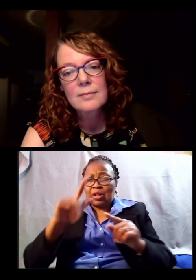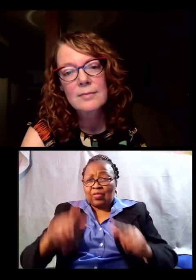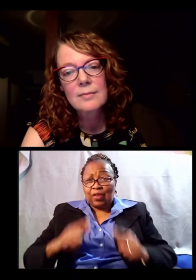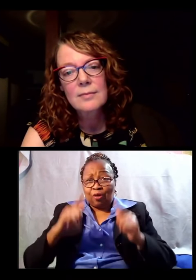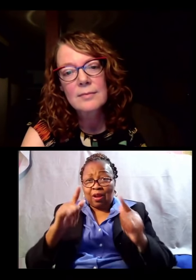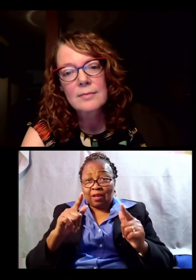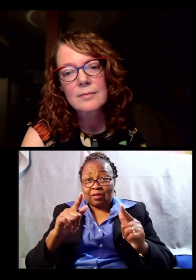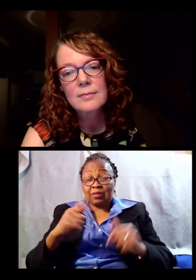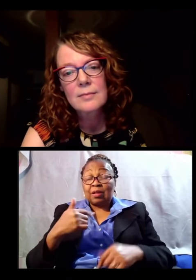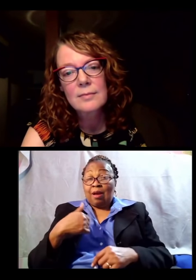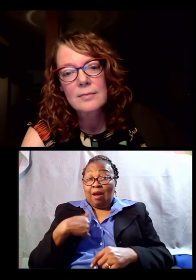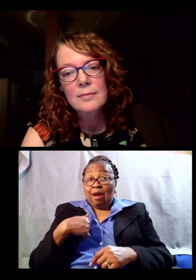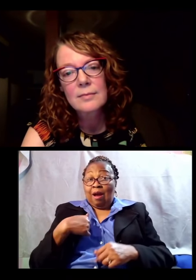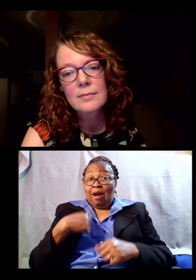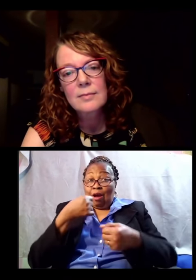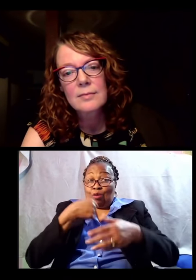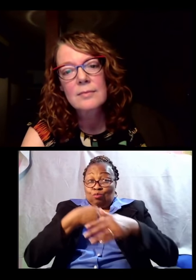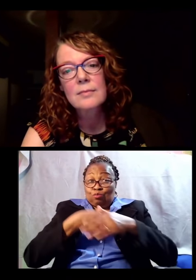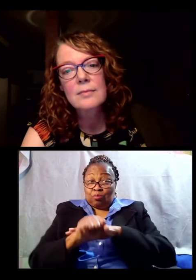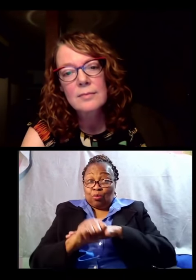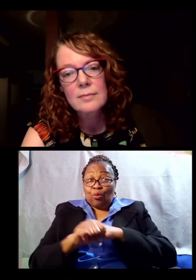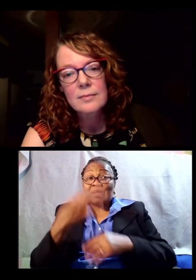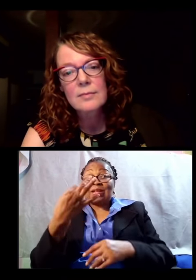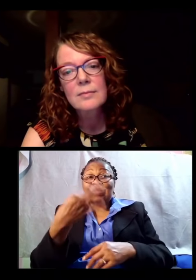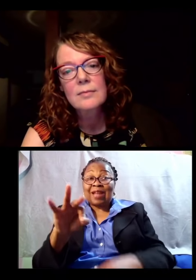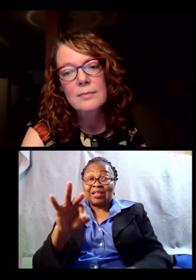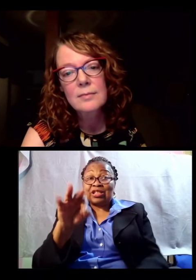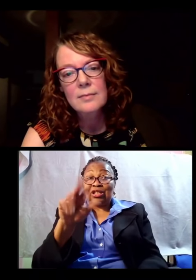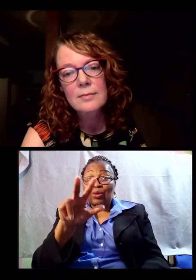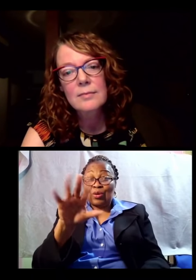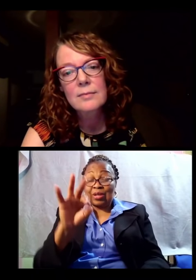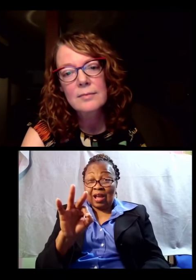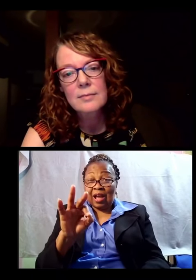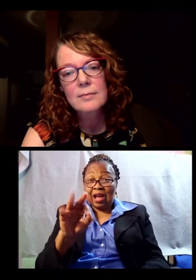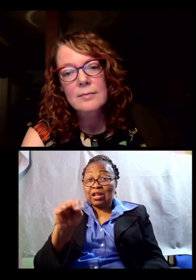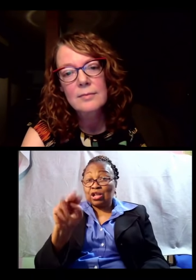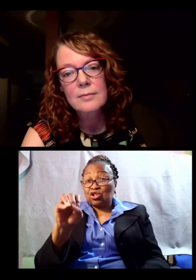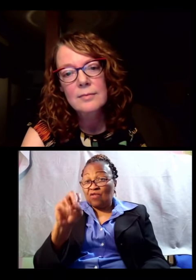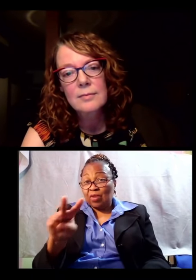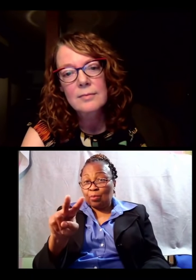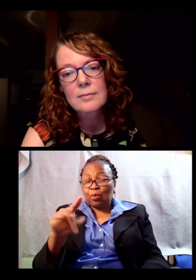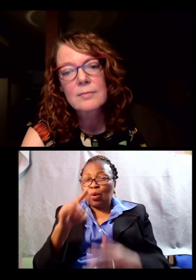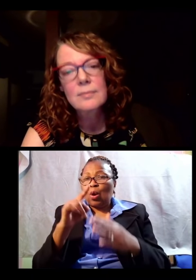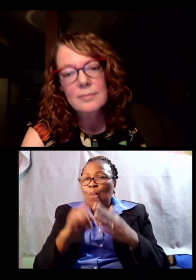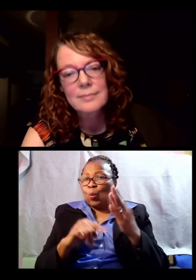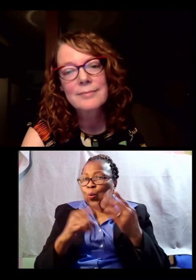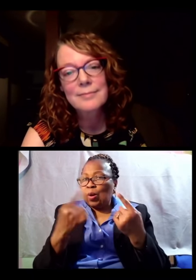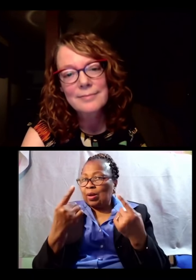born in 1939, November. What had already started?